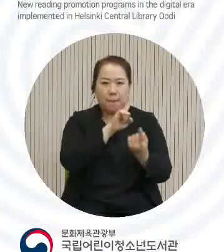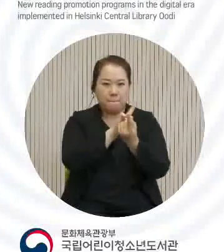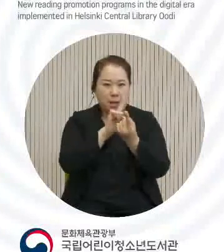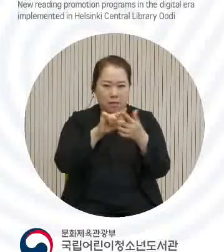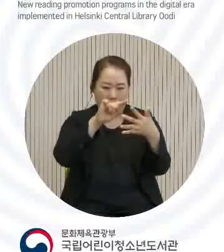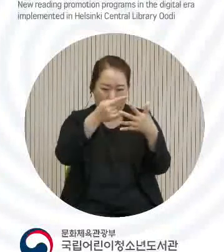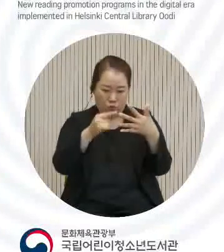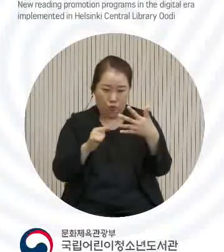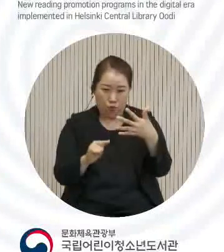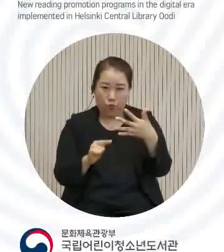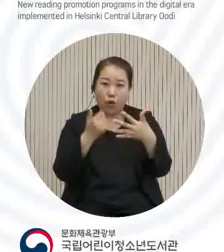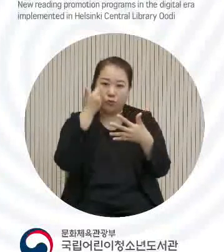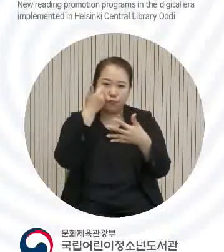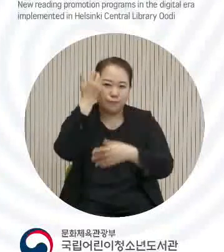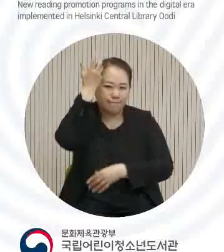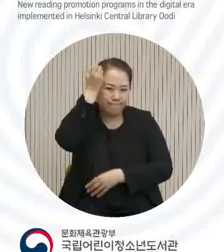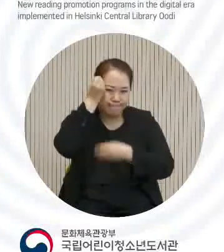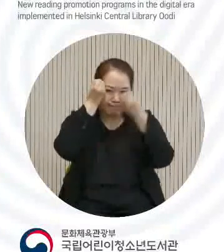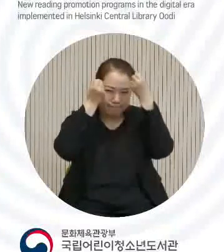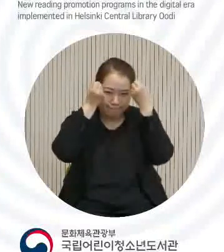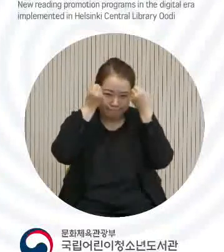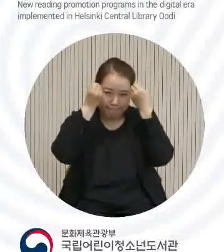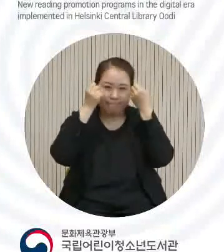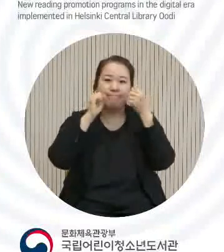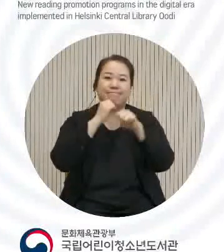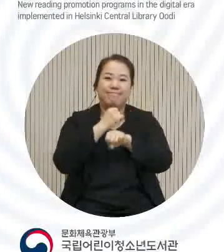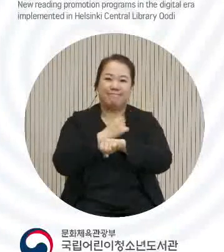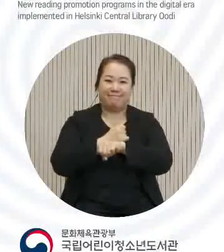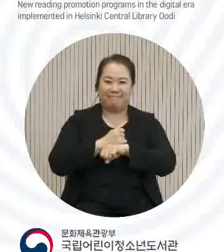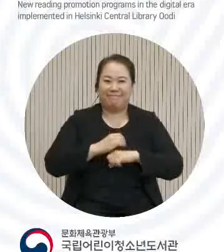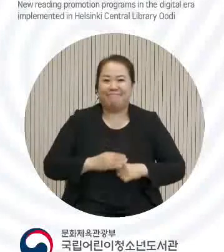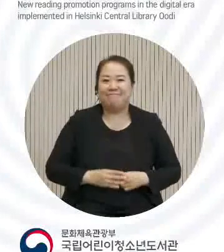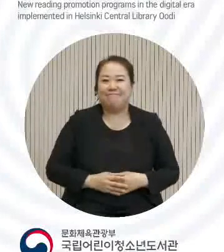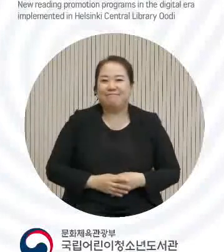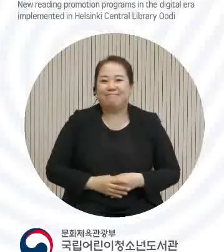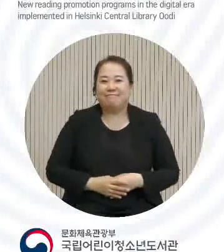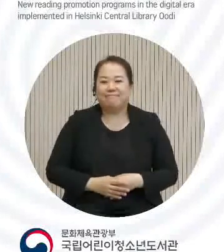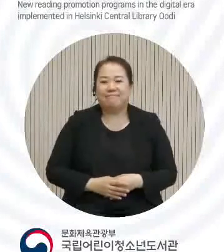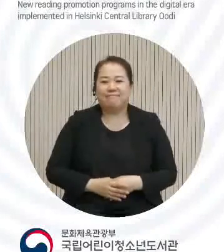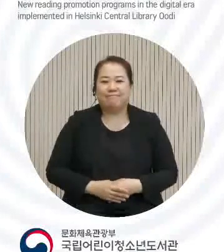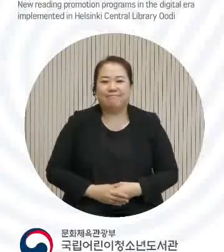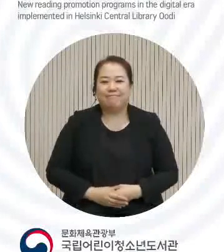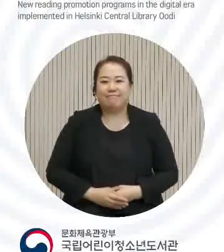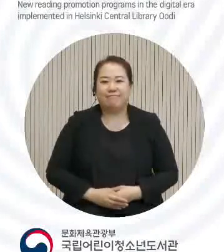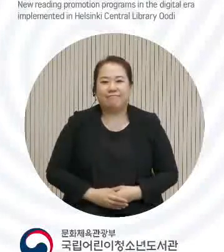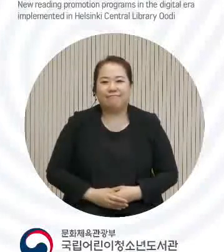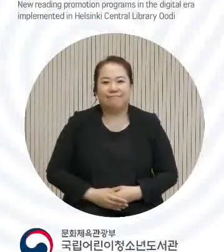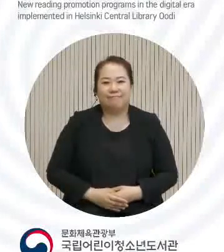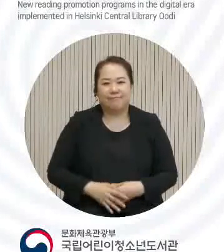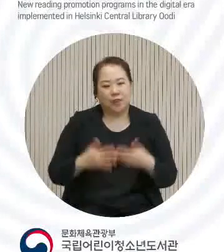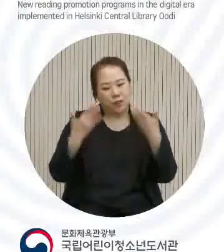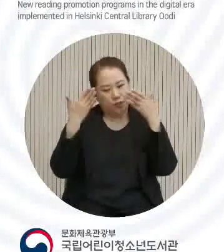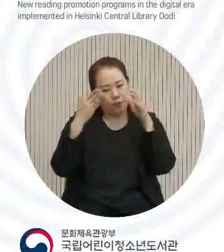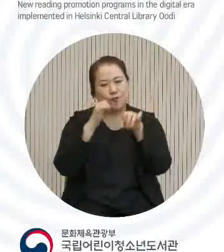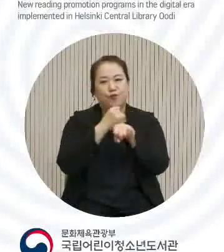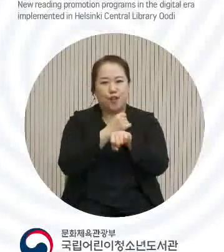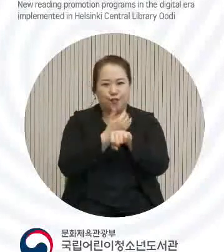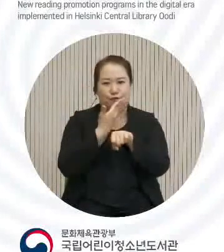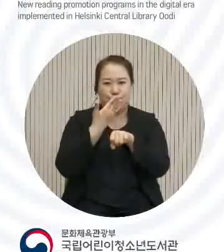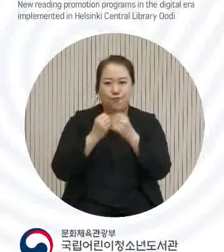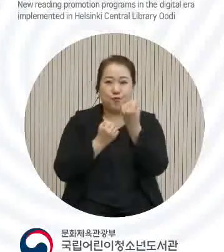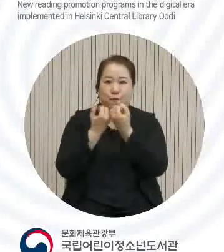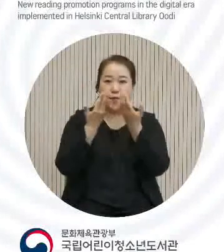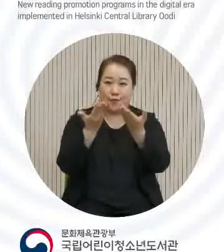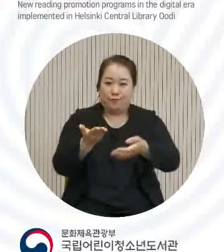encounters them in the forest. After the story time, we ask children to try to think and remember all the